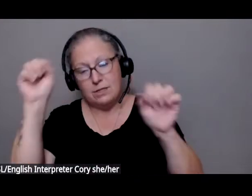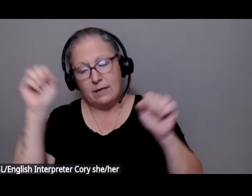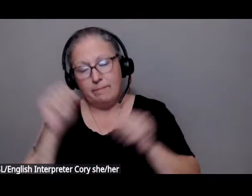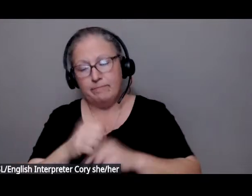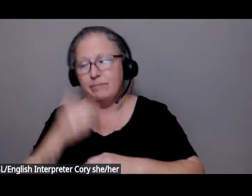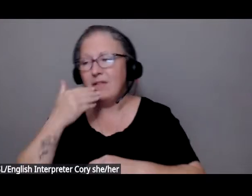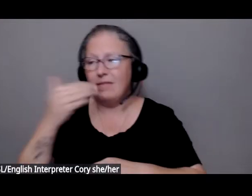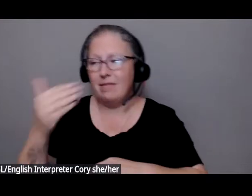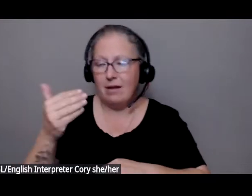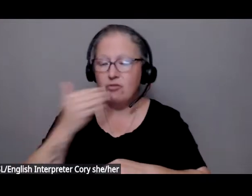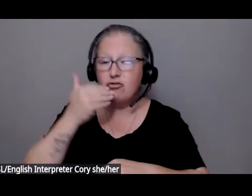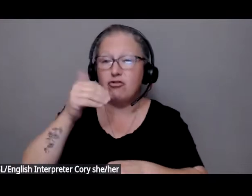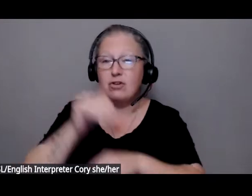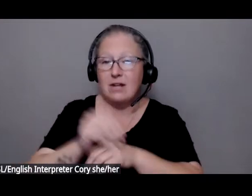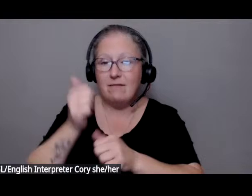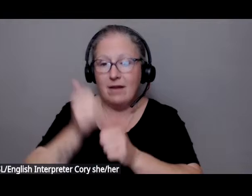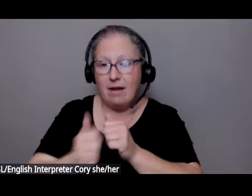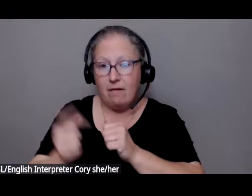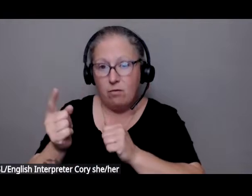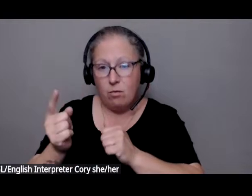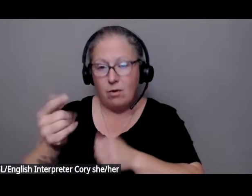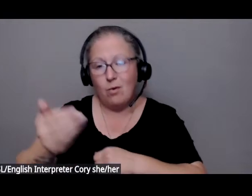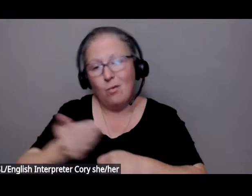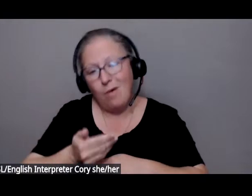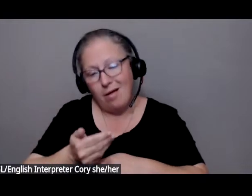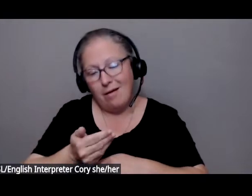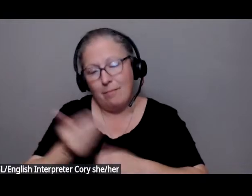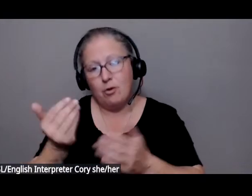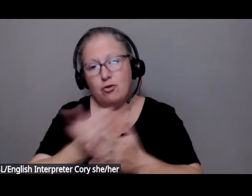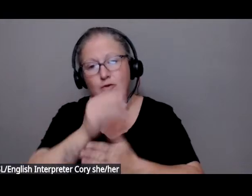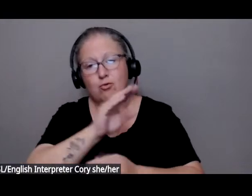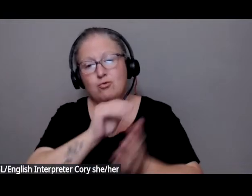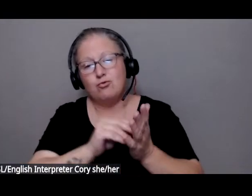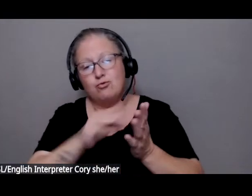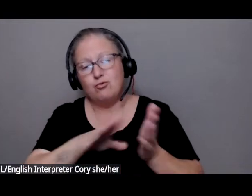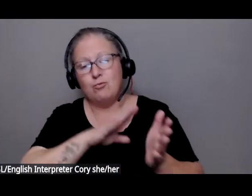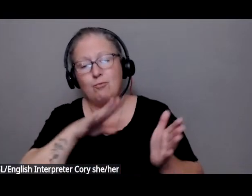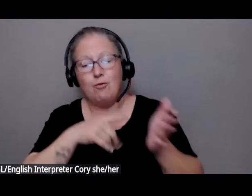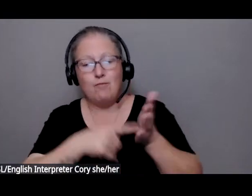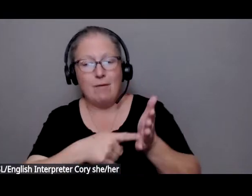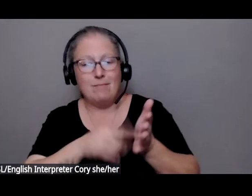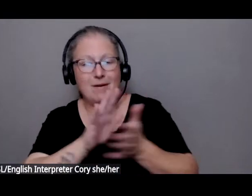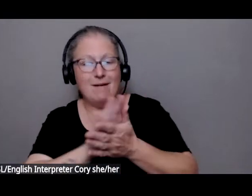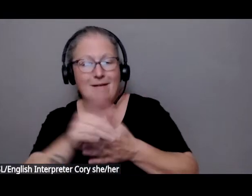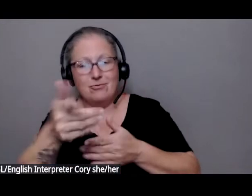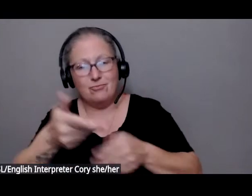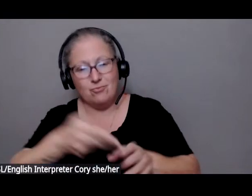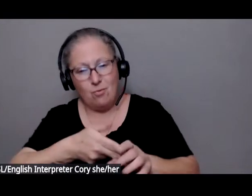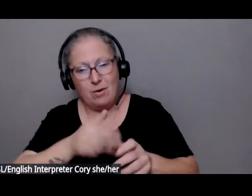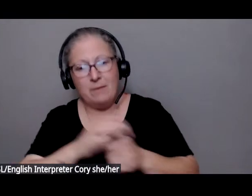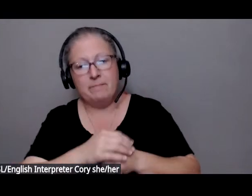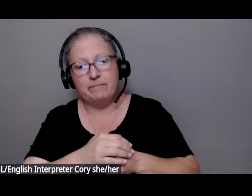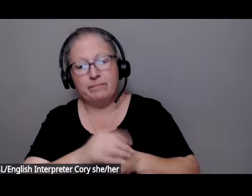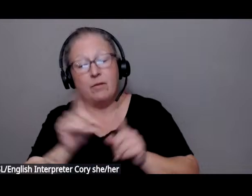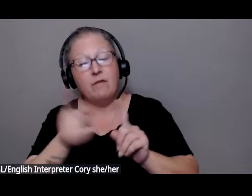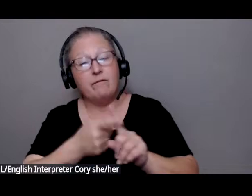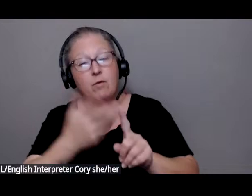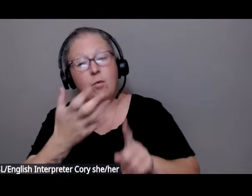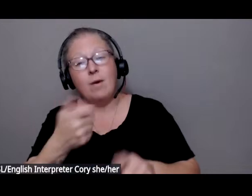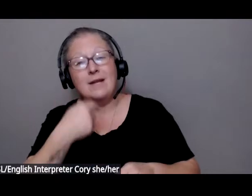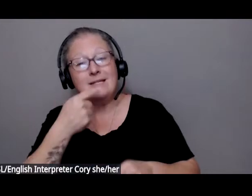very much. Good evening, everybody. Welcome our new student board reps. Good to have you here. I want to start off by saying